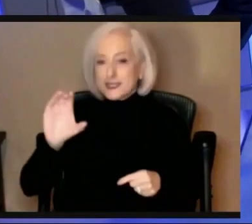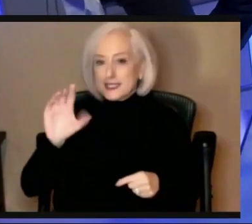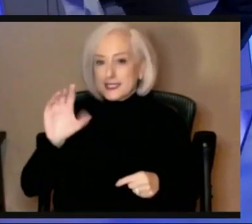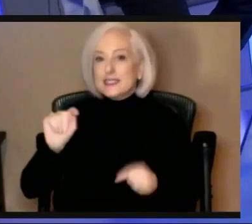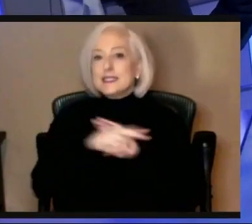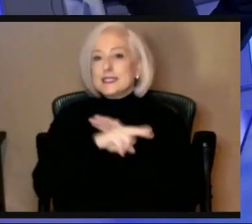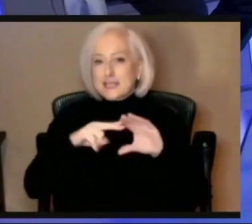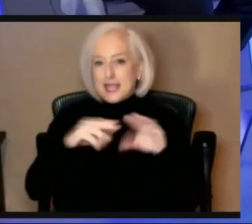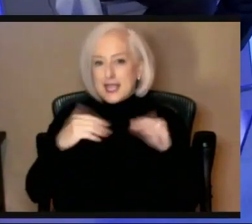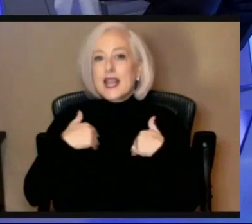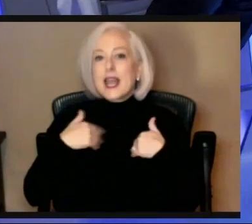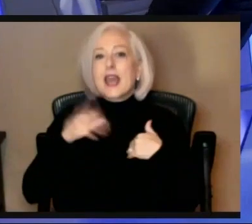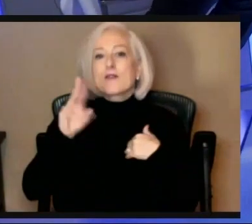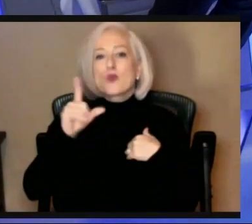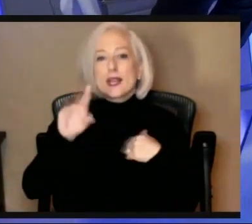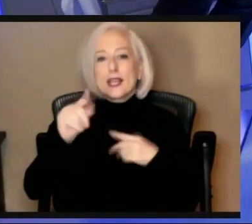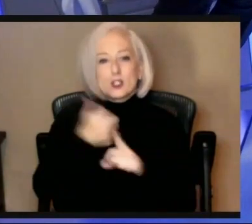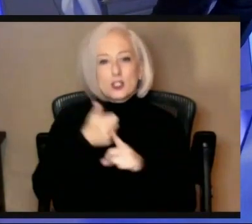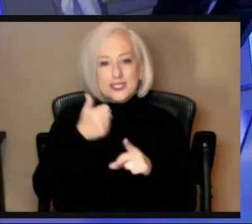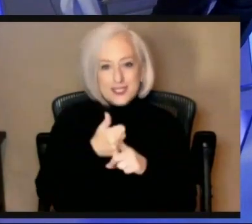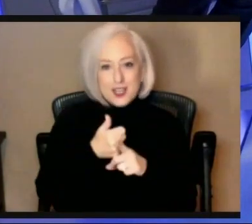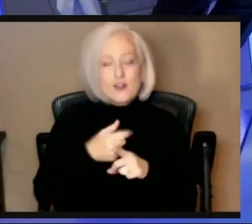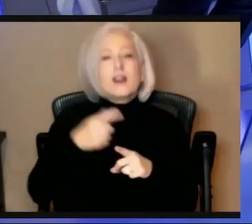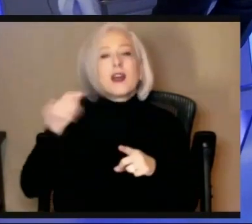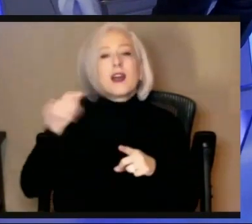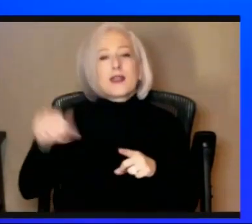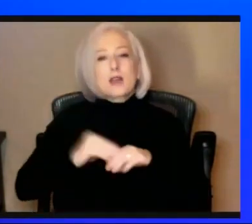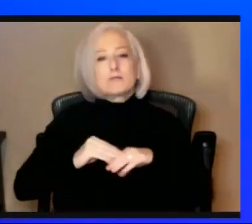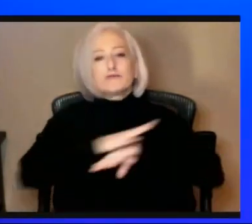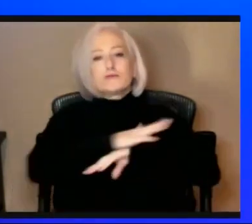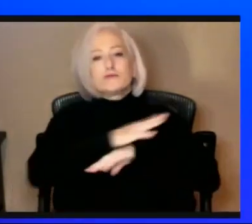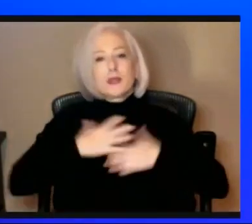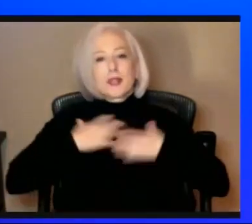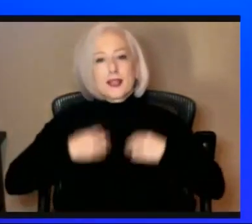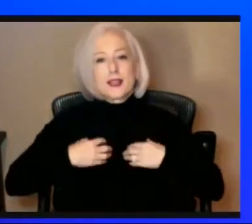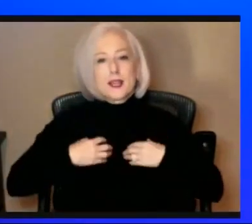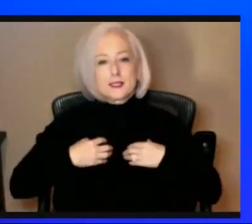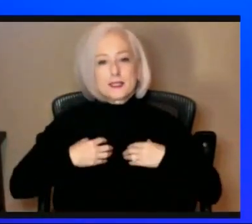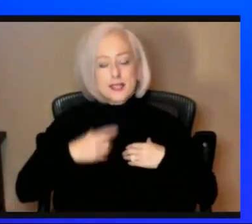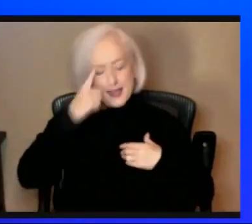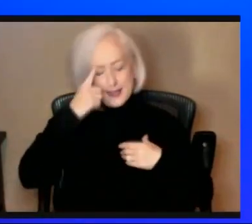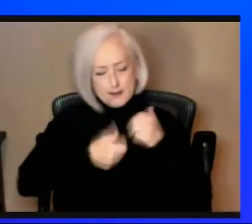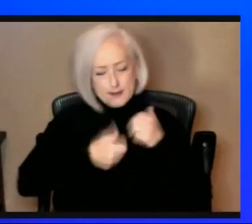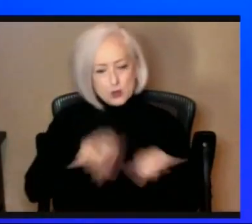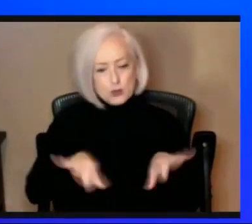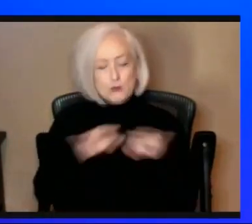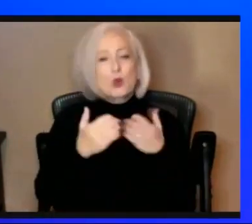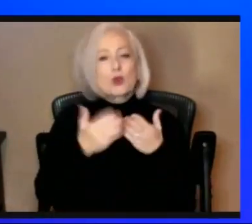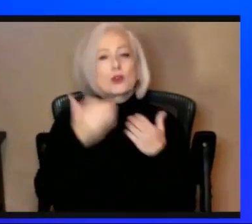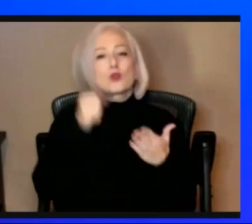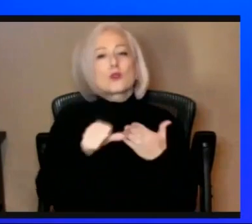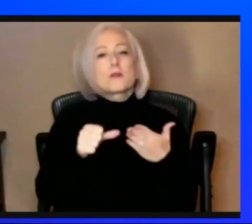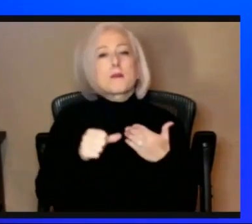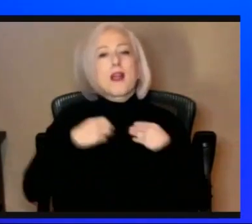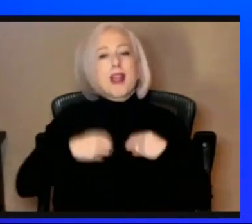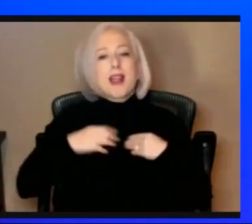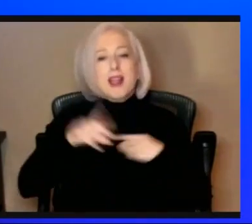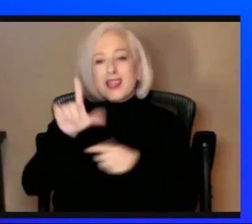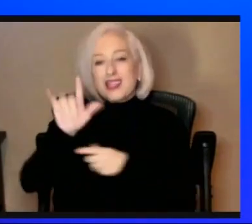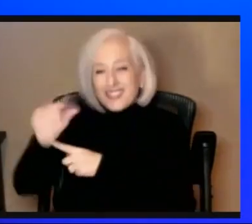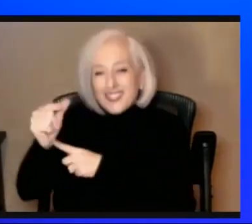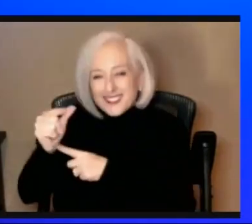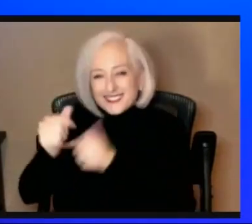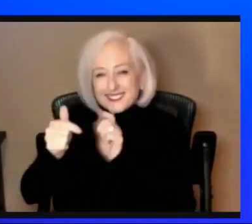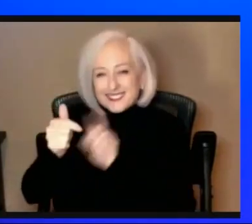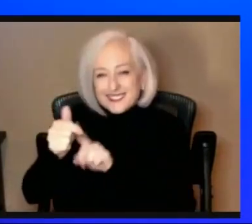to the lungs. I think what people have to remember, Joss, is that the lungs are the only major organ. I'm excluding